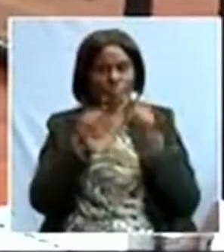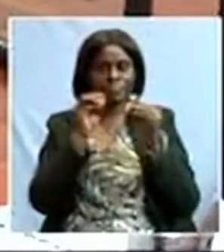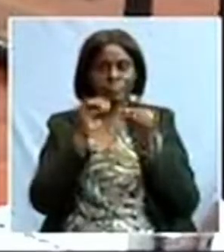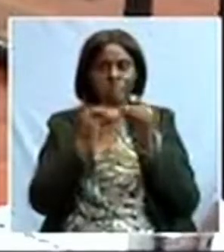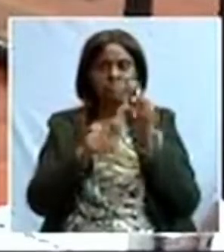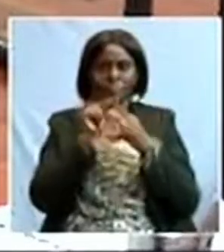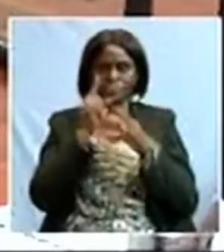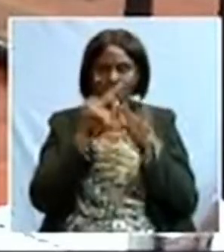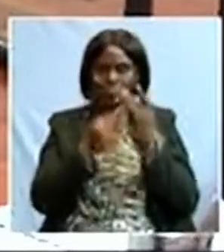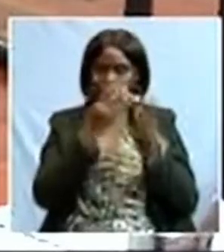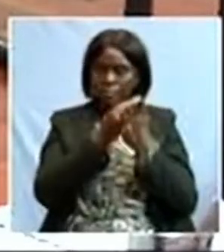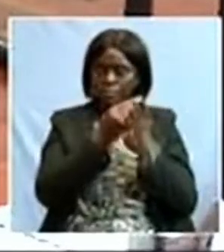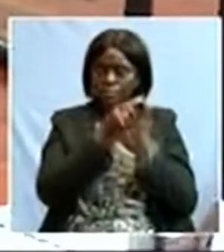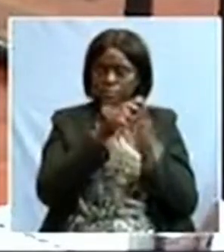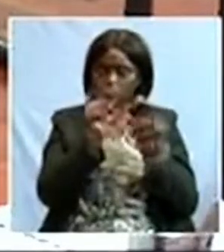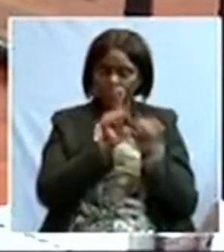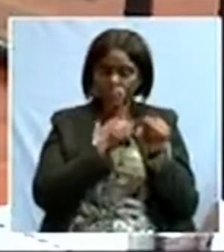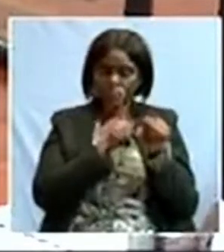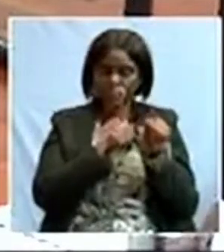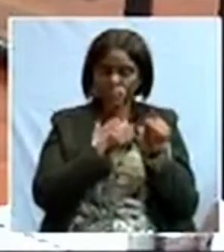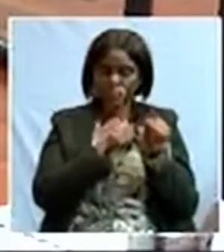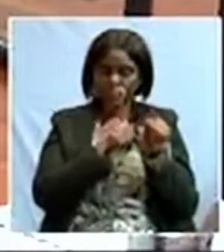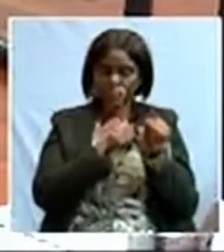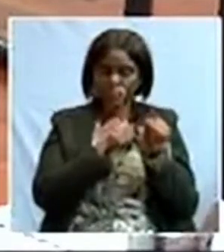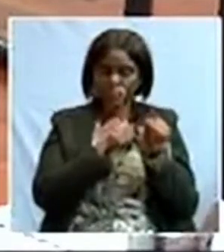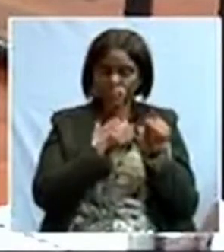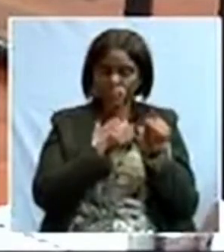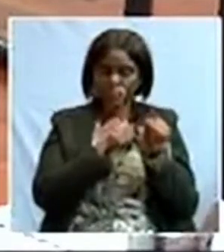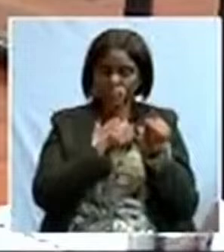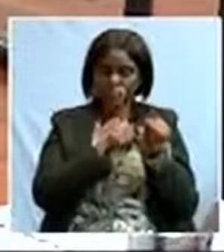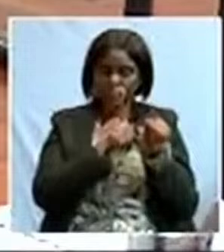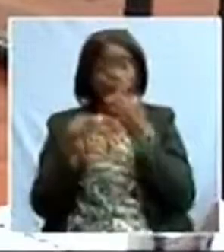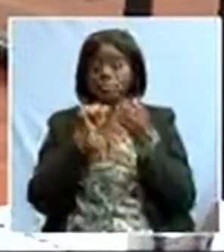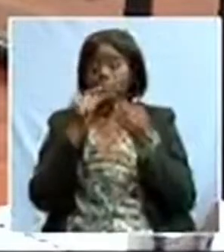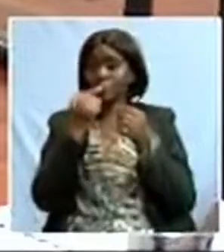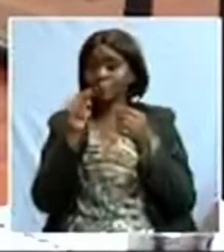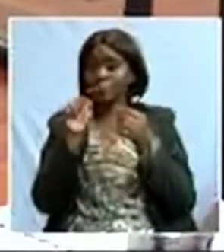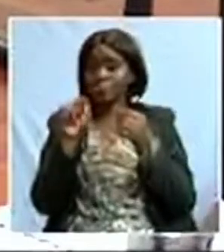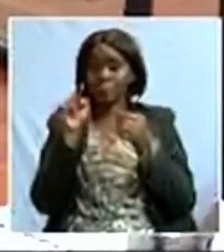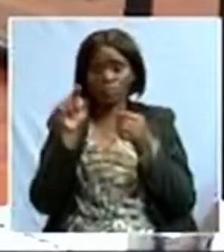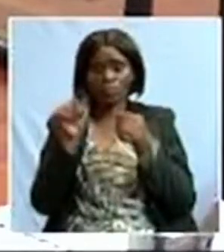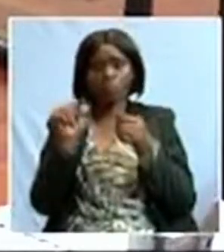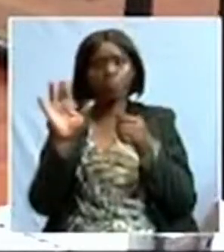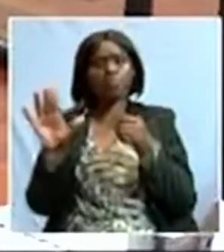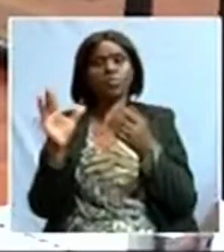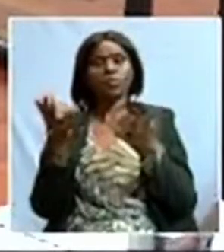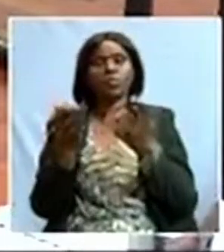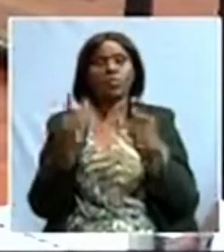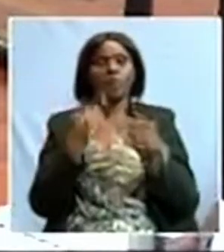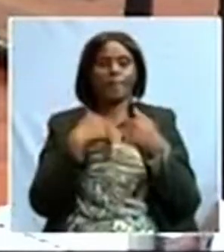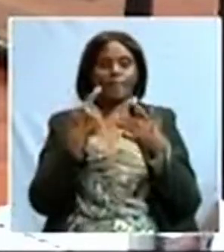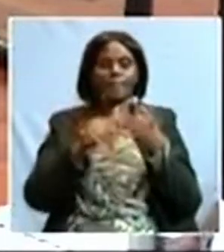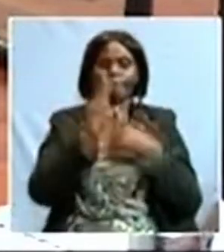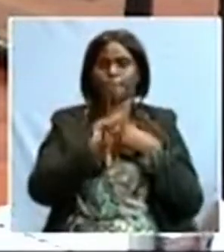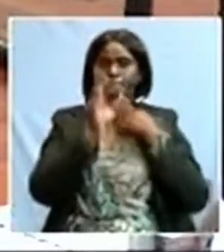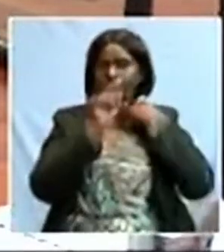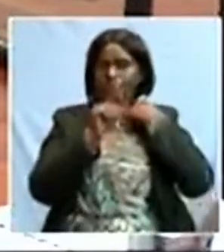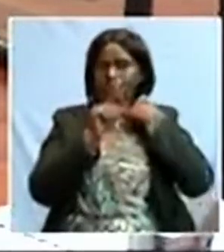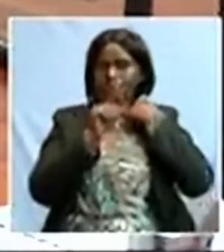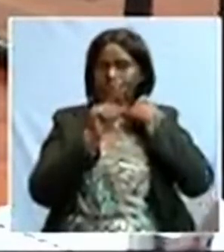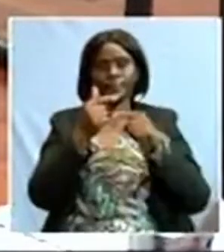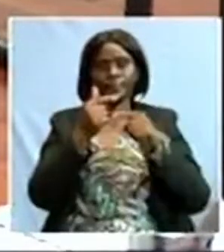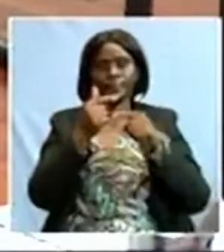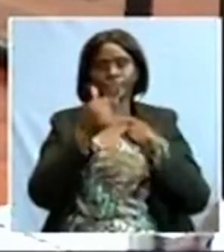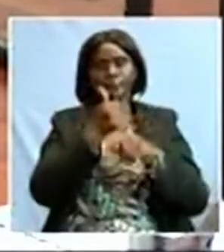that this amount of money was not sitting, or rather should I say it's not sitting, that it's physically there. It has been utilized, but on